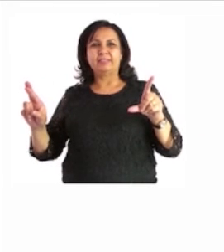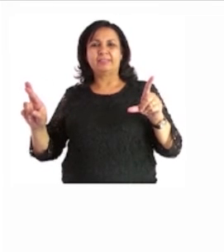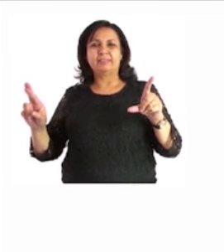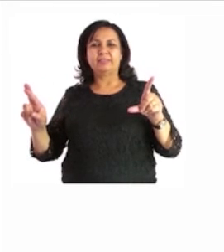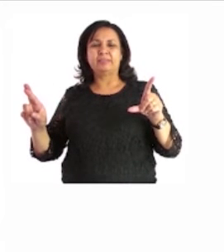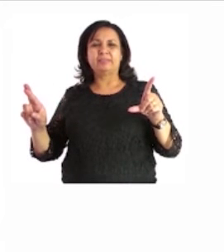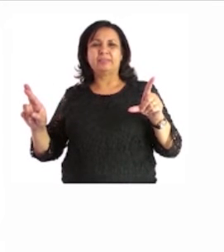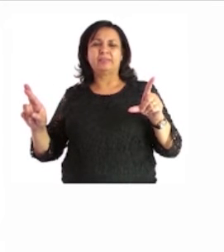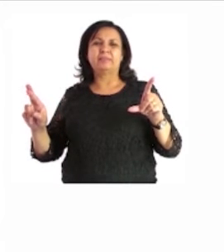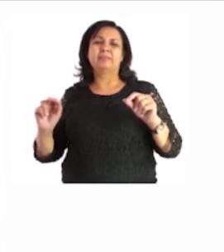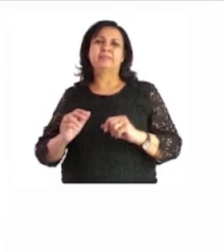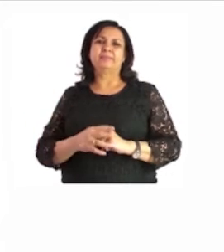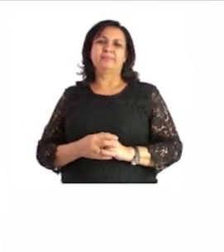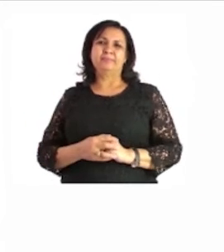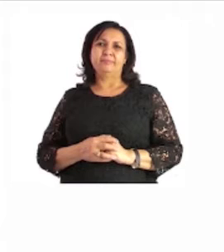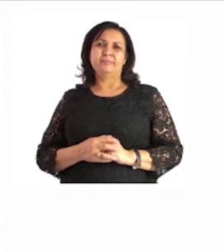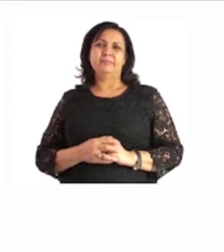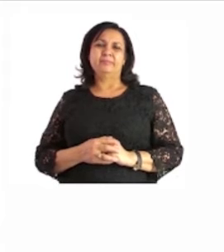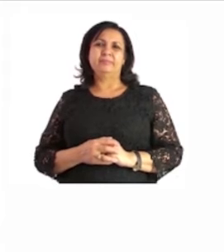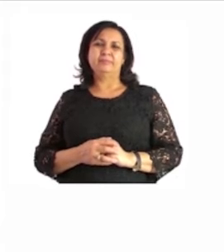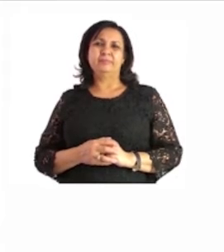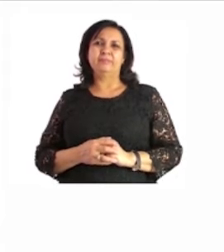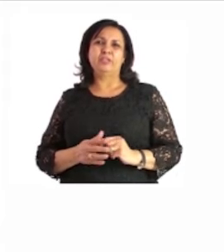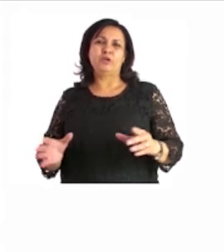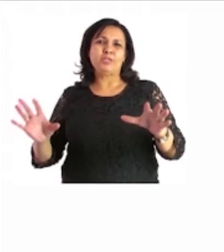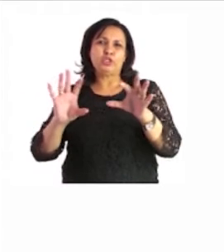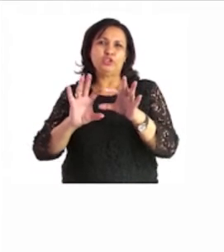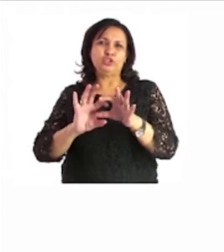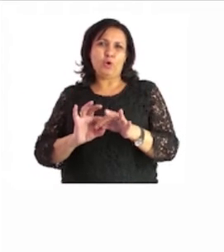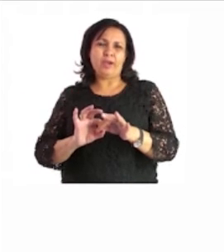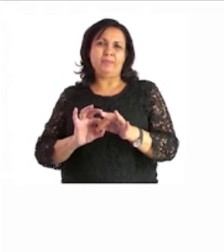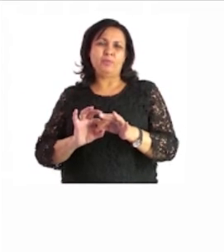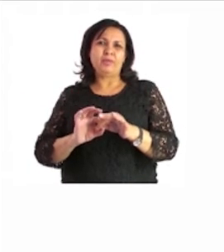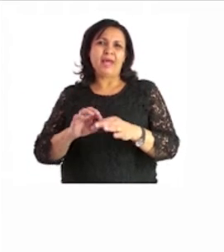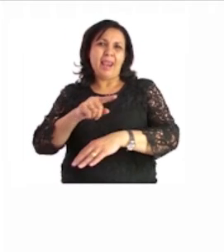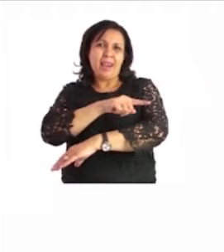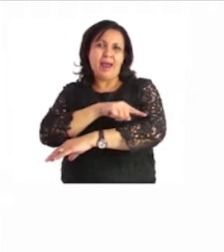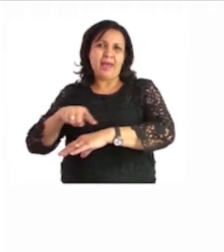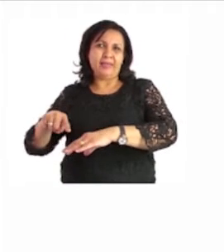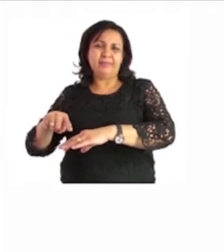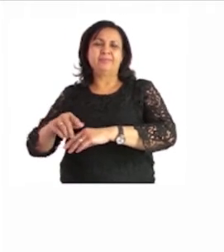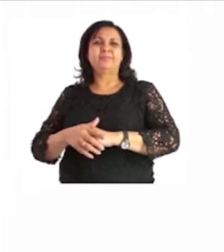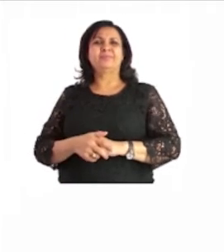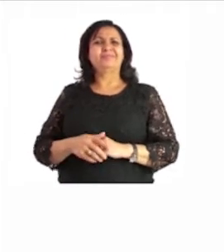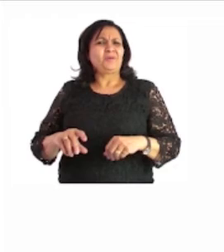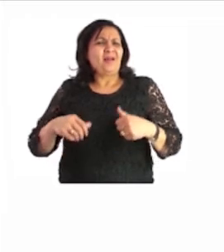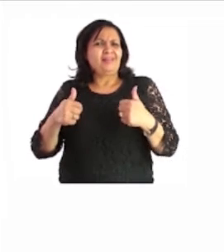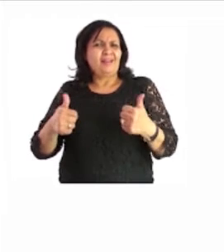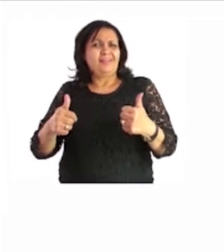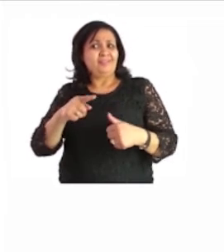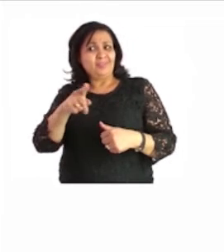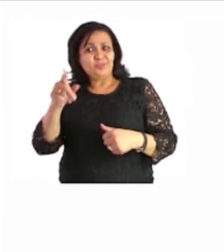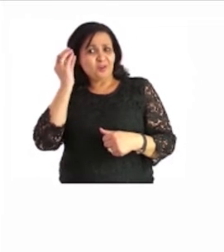side and the left hand side, you have to join with a line. Well done, you already know.